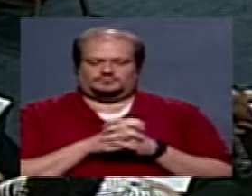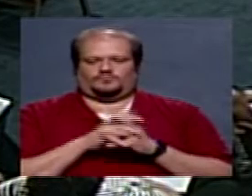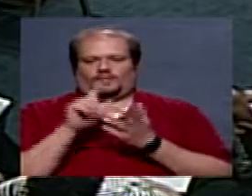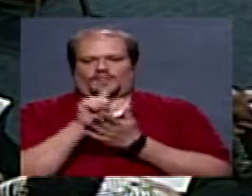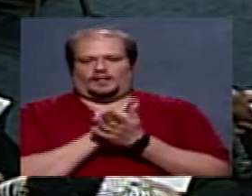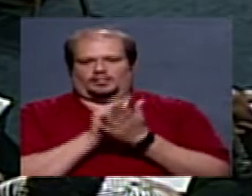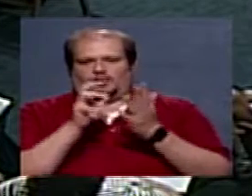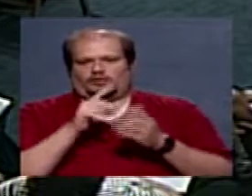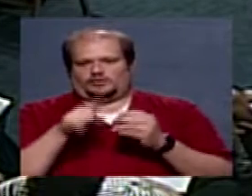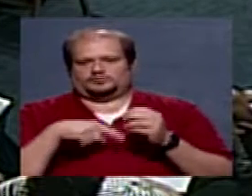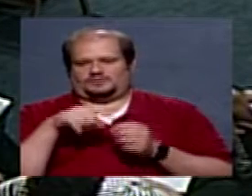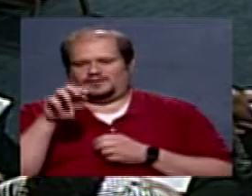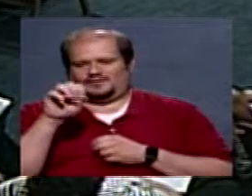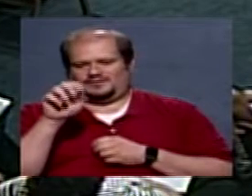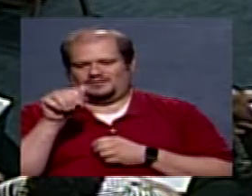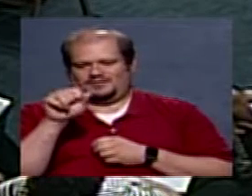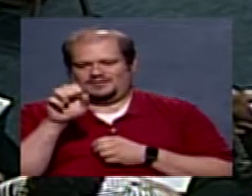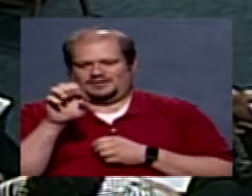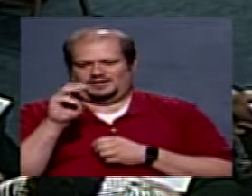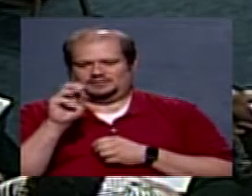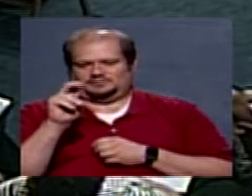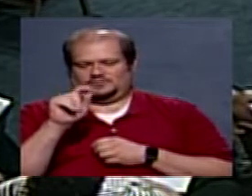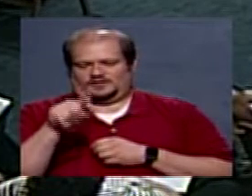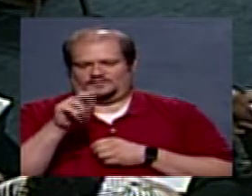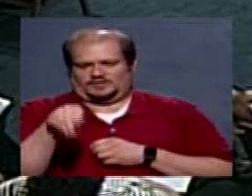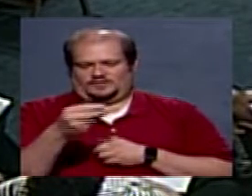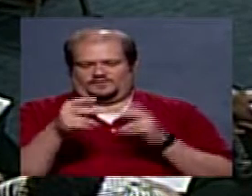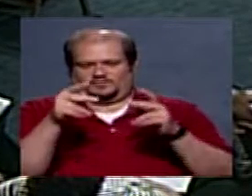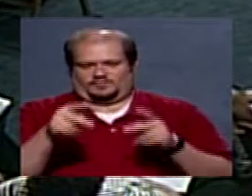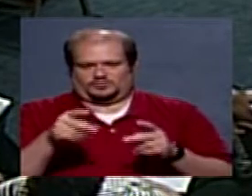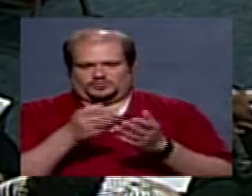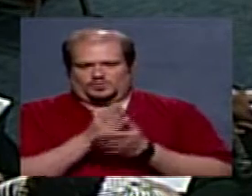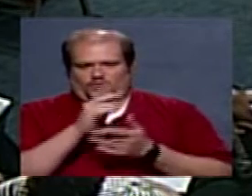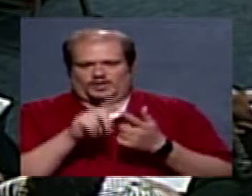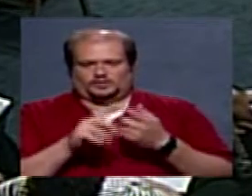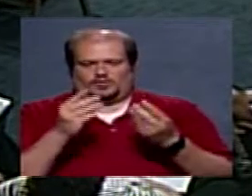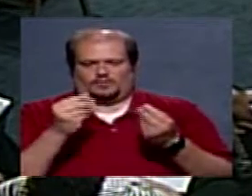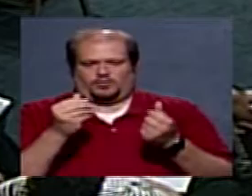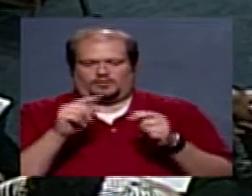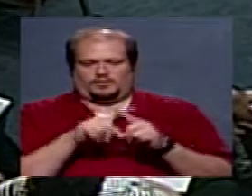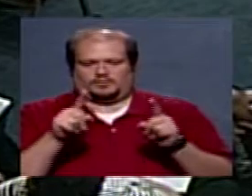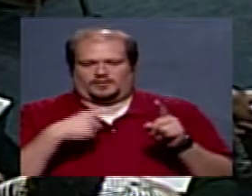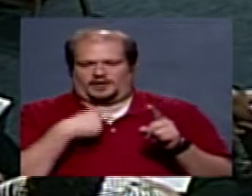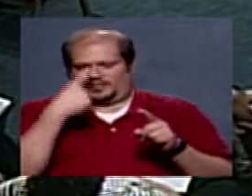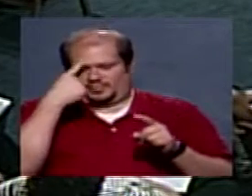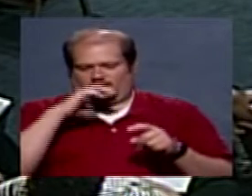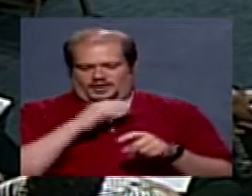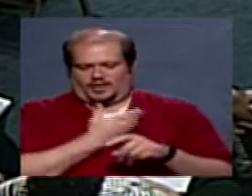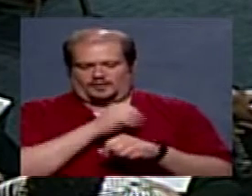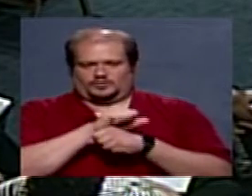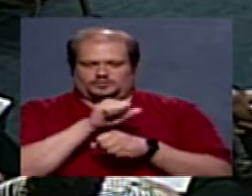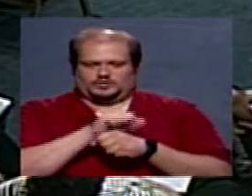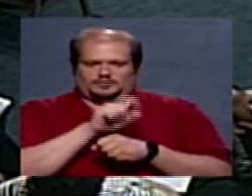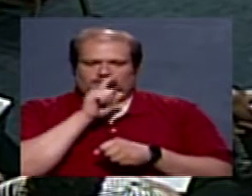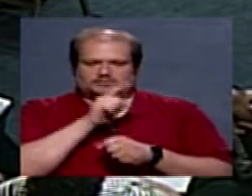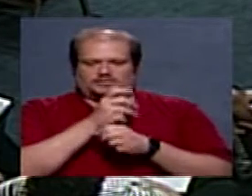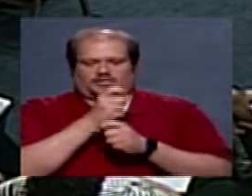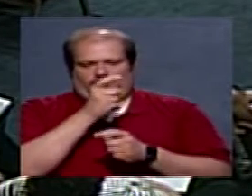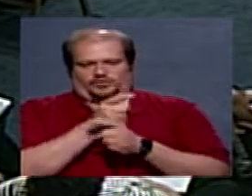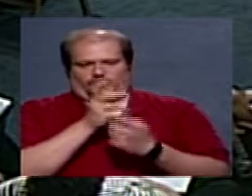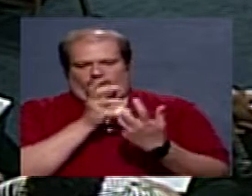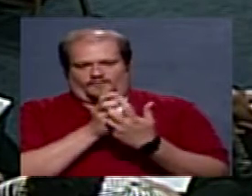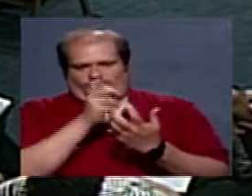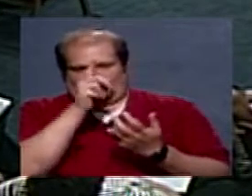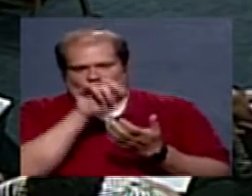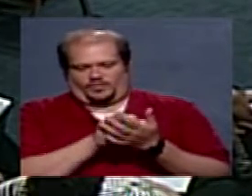lawyers about easements. You have to give a person the right to the property, but I think our job is to get the right fit for the